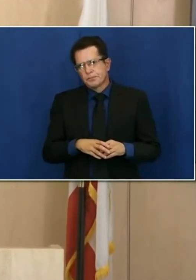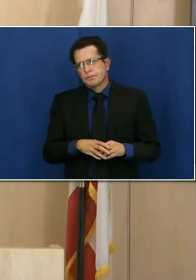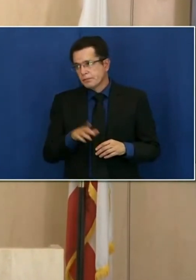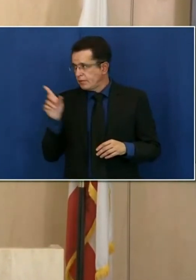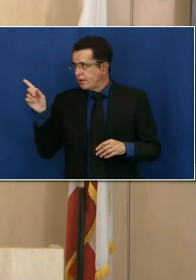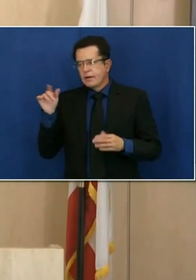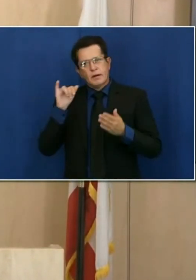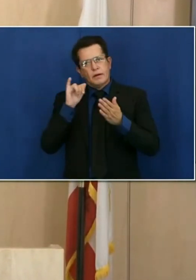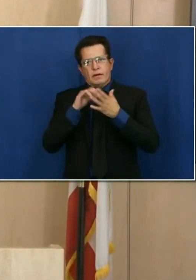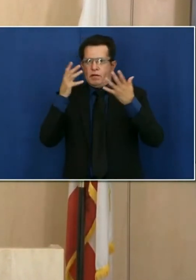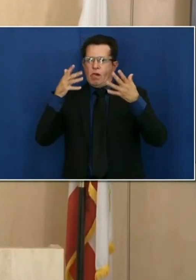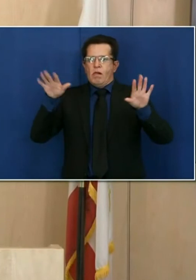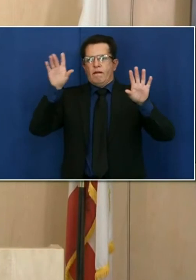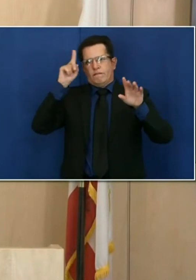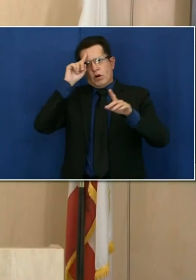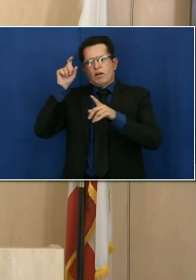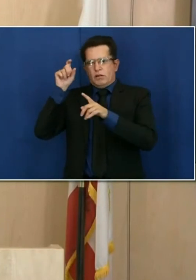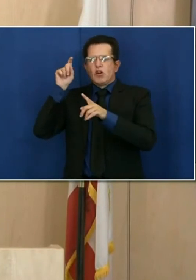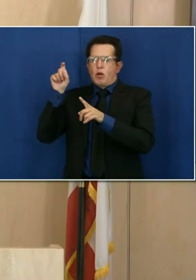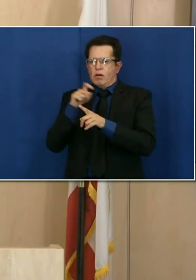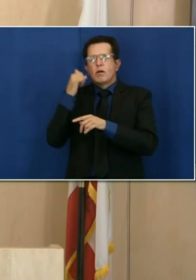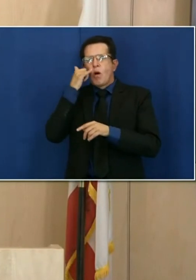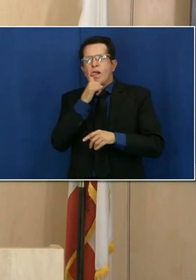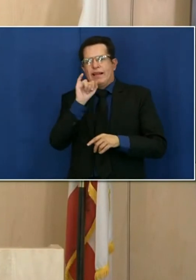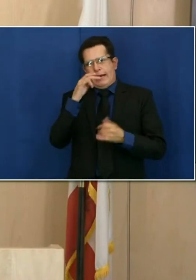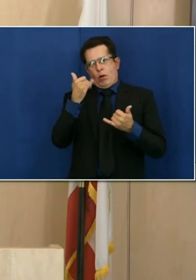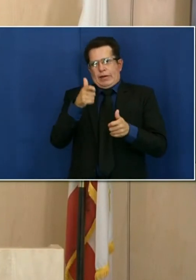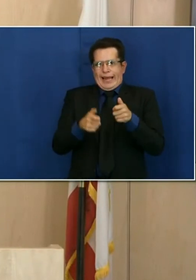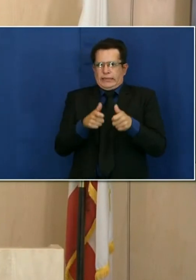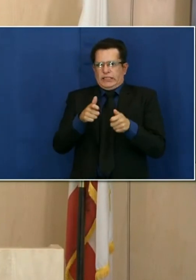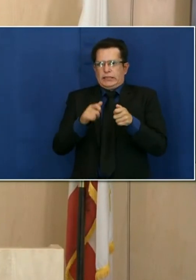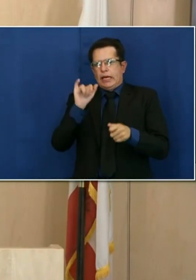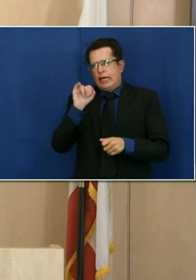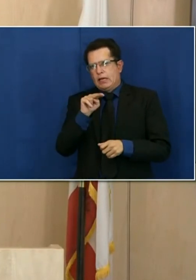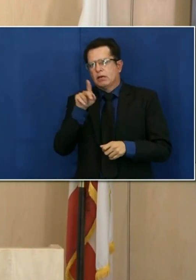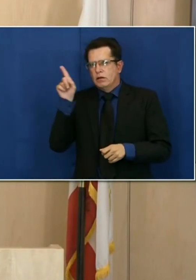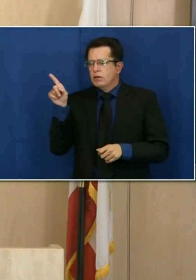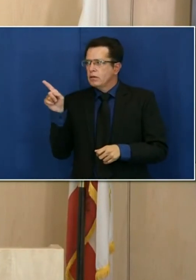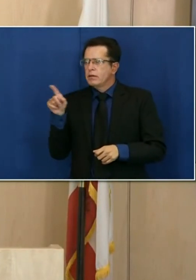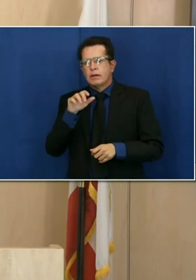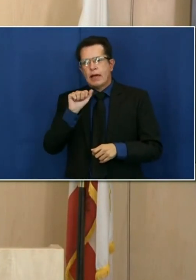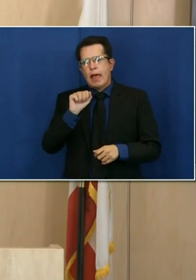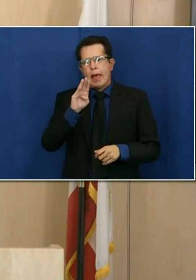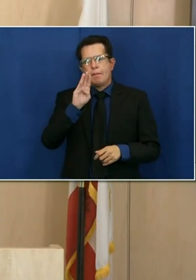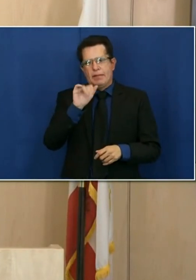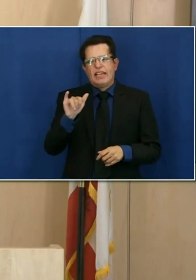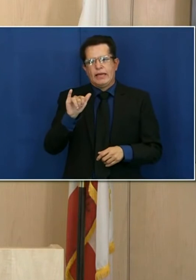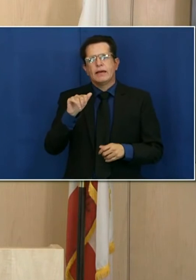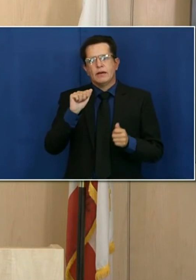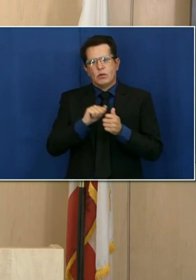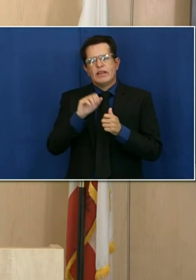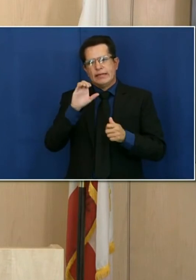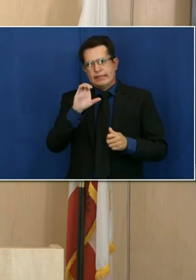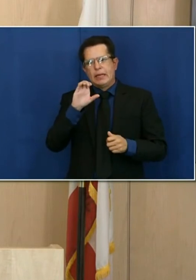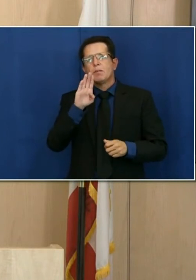Okay, that completes our call-in questions. We'll go to the first texted question. And this one is from Abby Alford with CBS